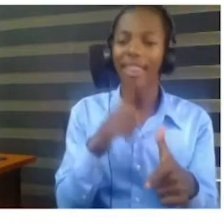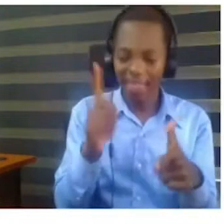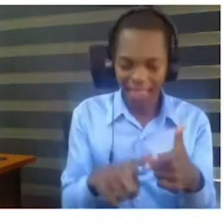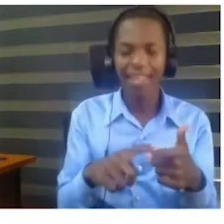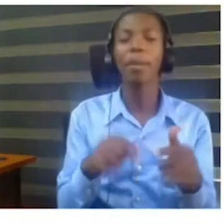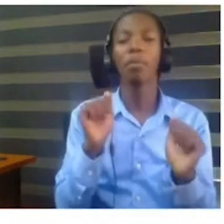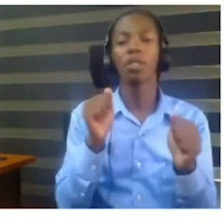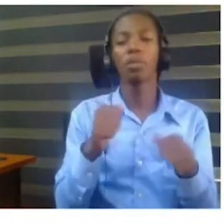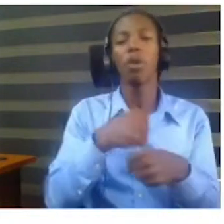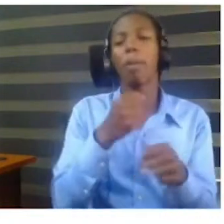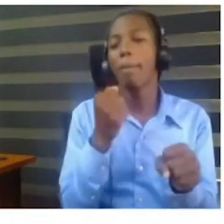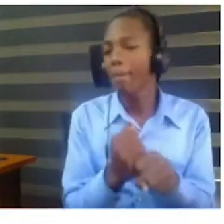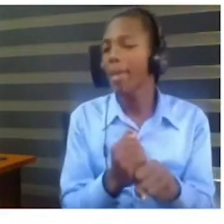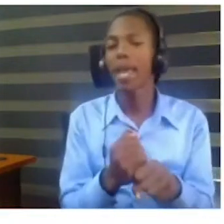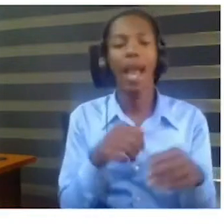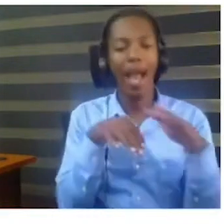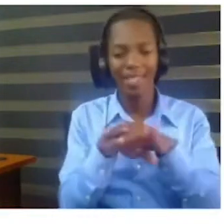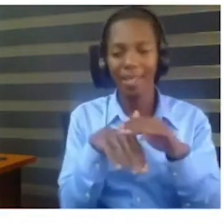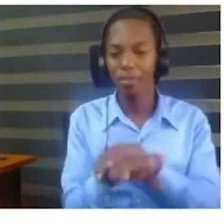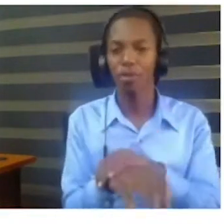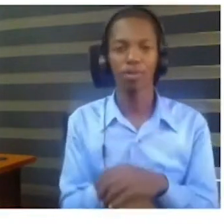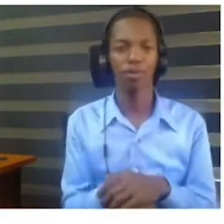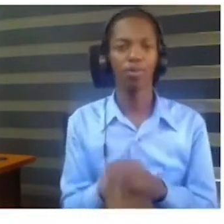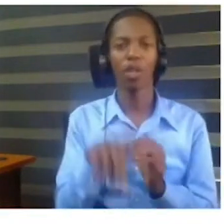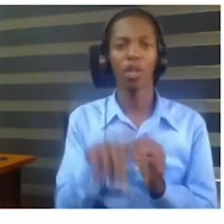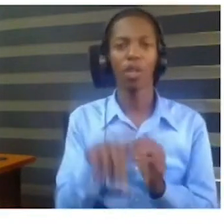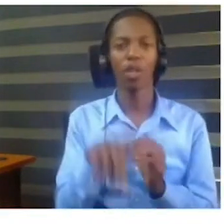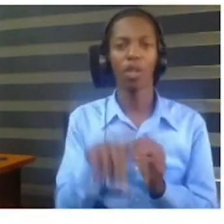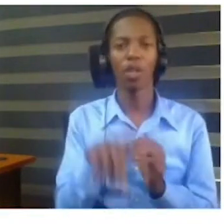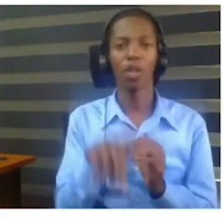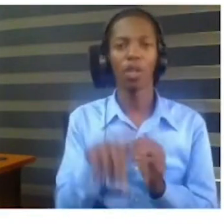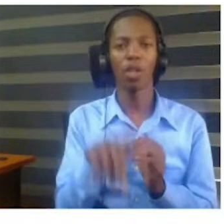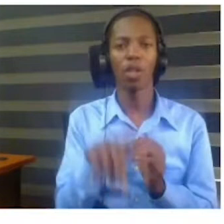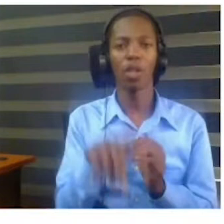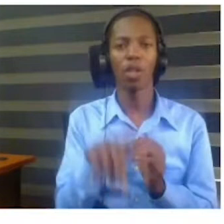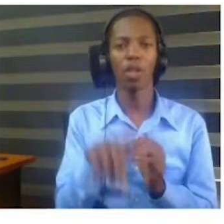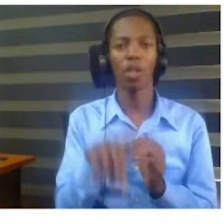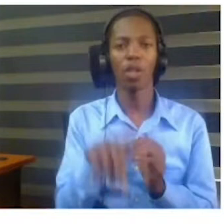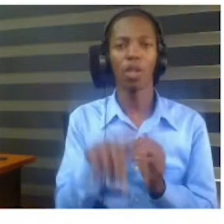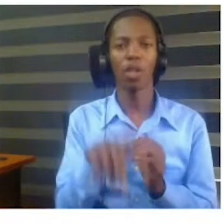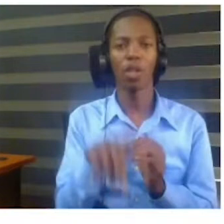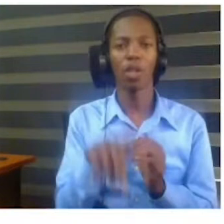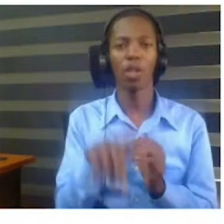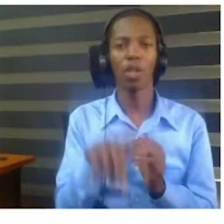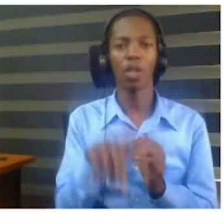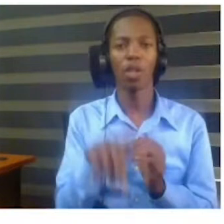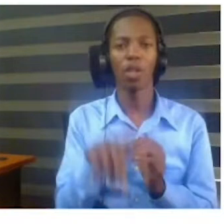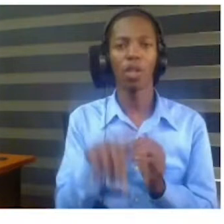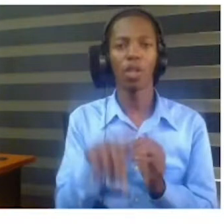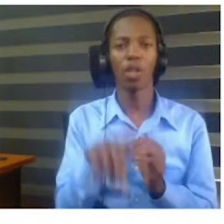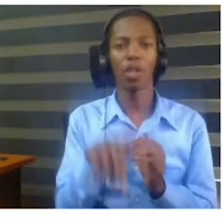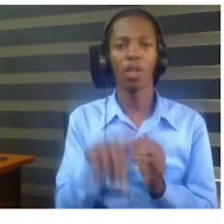exist. There are many guides out there for making technology accessible. For websites, it's the Web